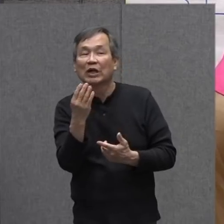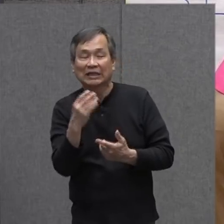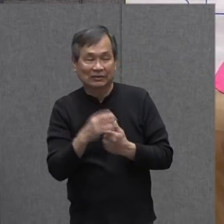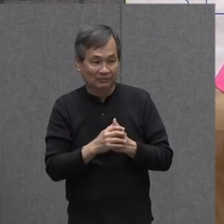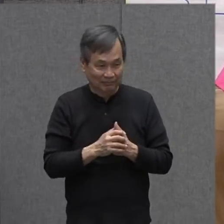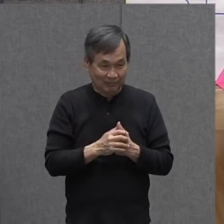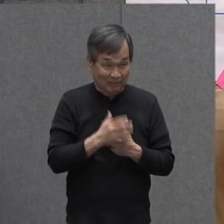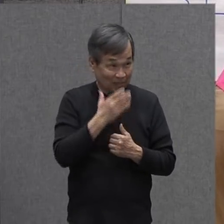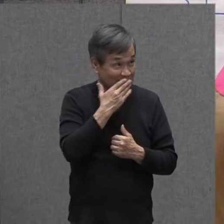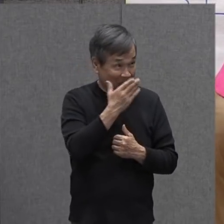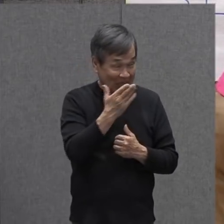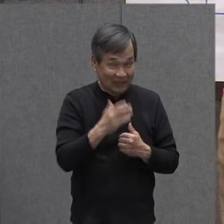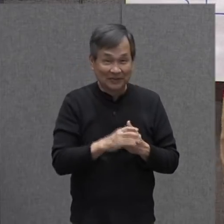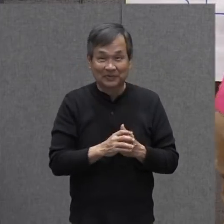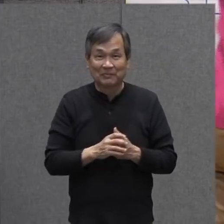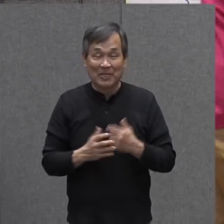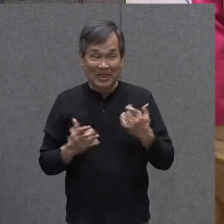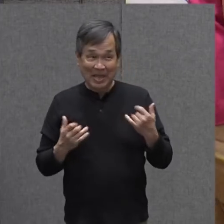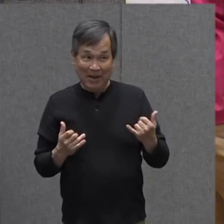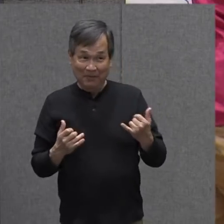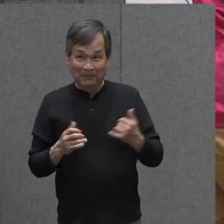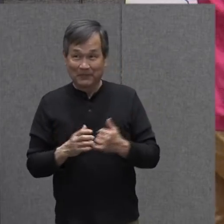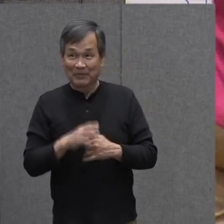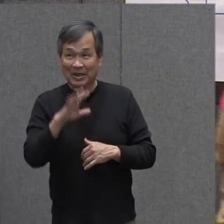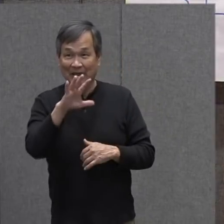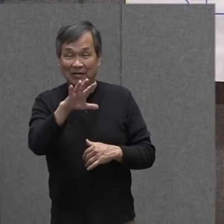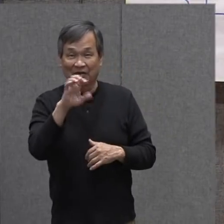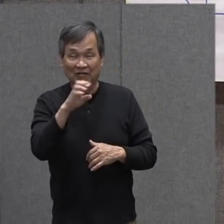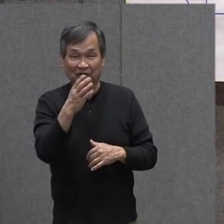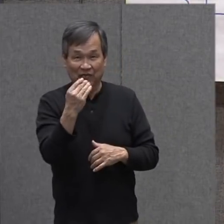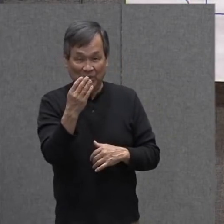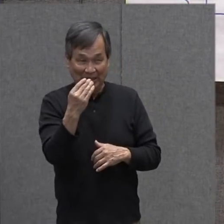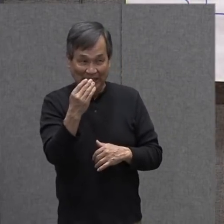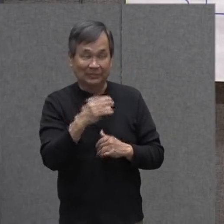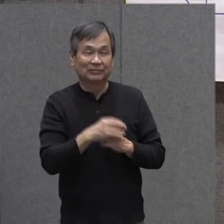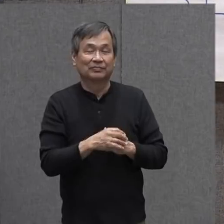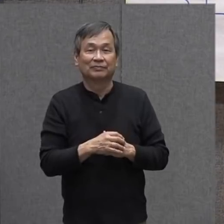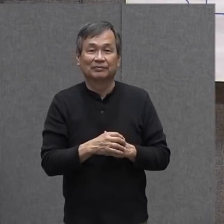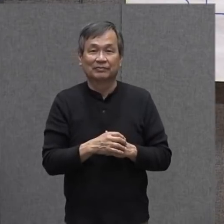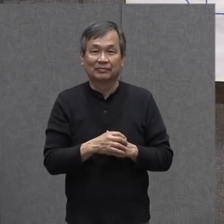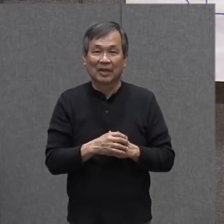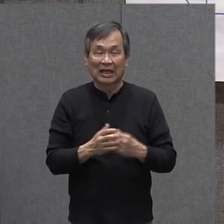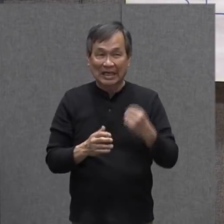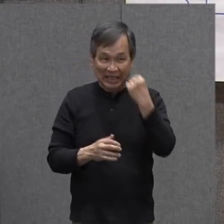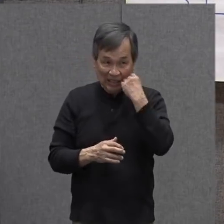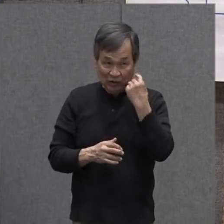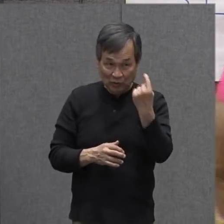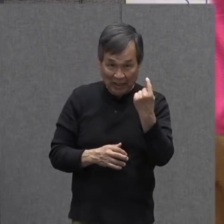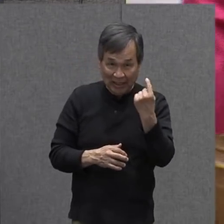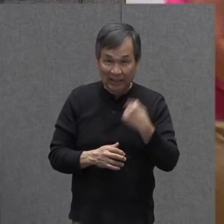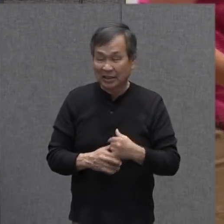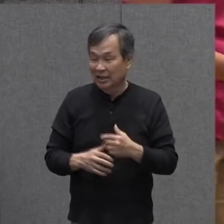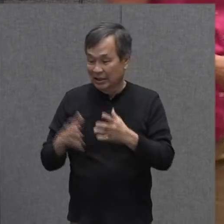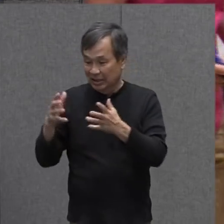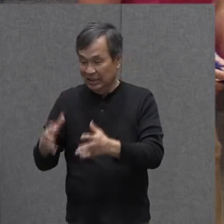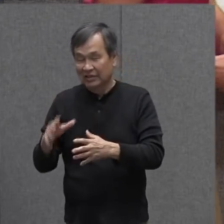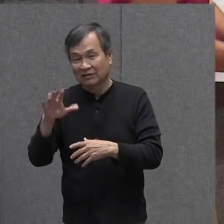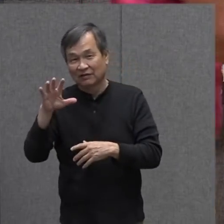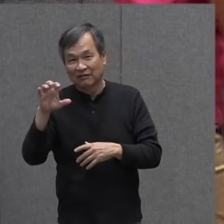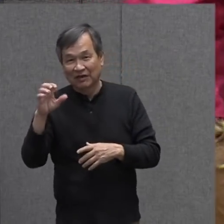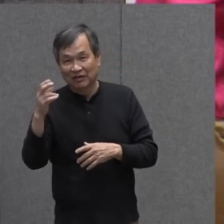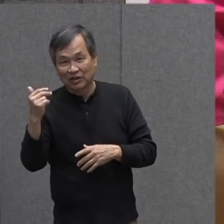seeds. If I plant 5 seeds, knowing that each plant will produce 2 seeds, 2,